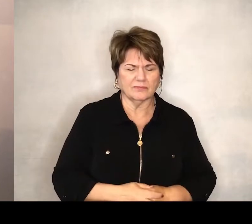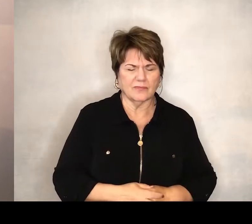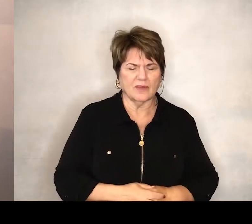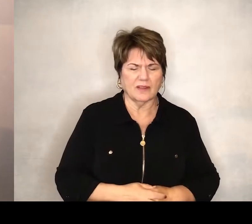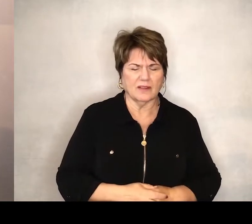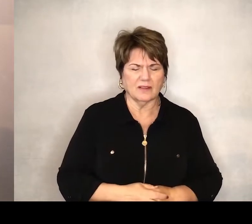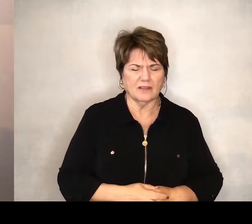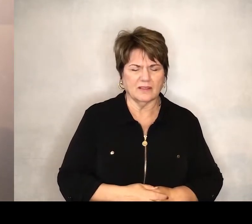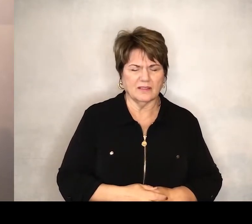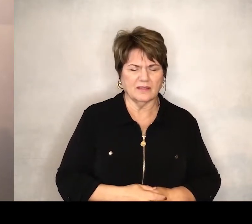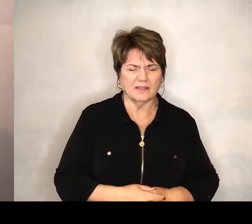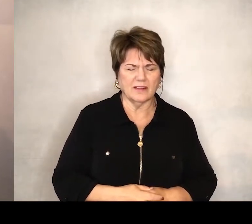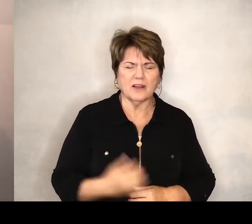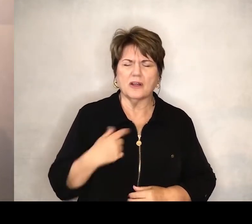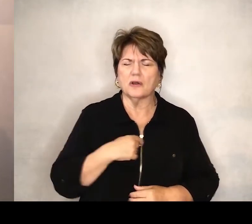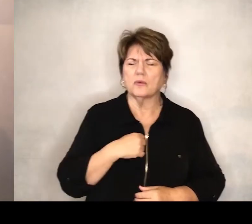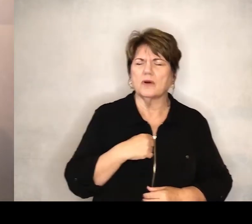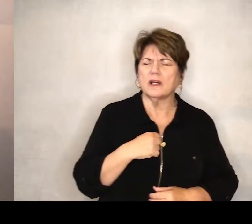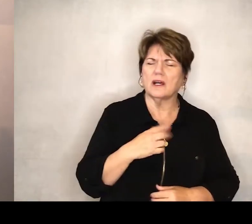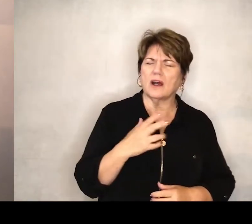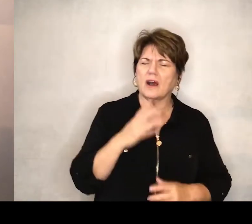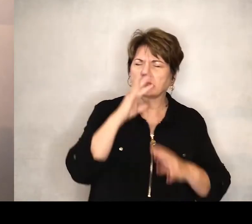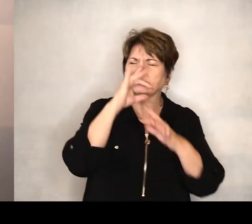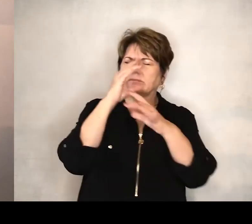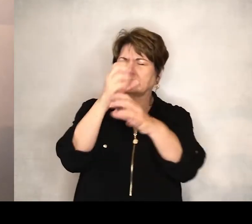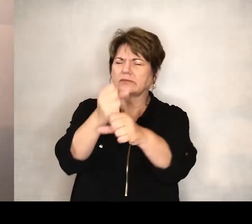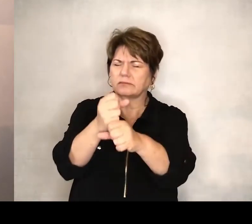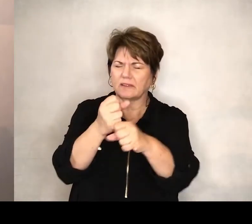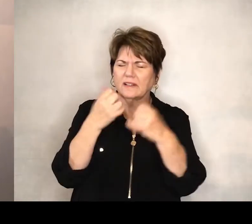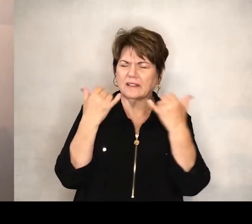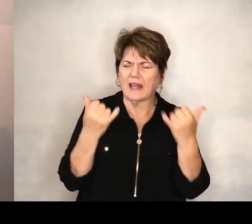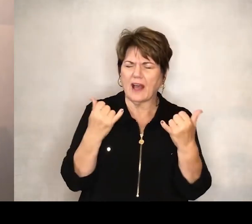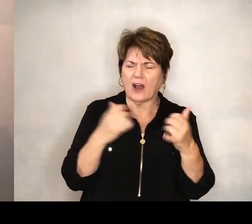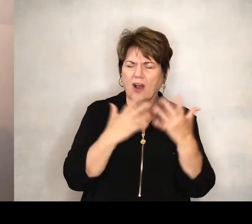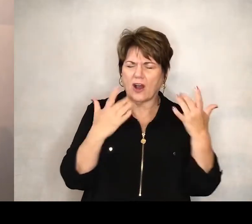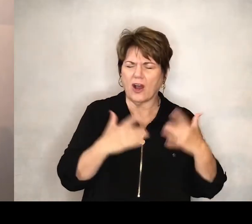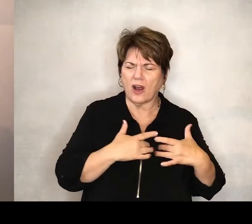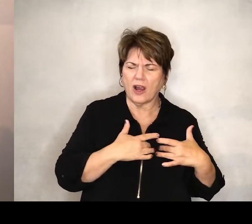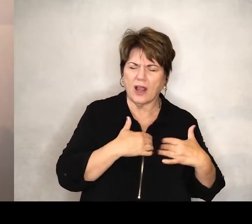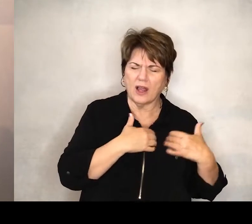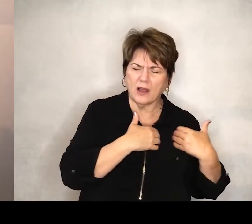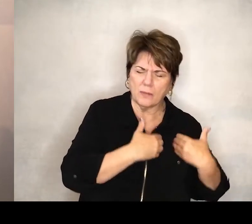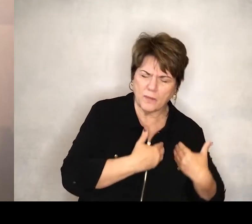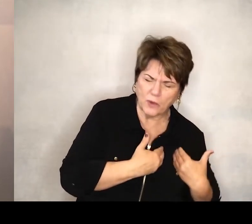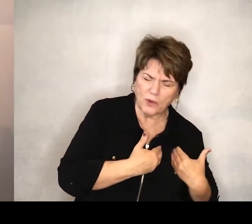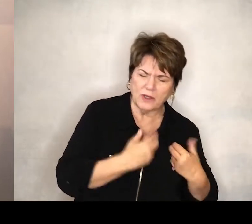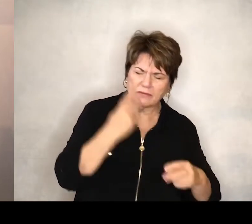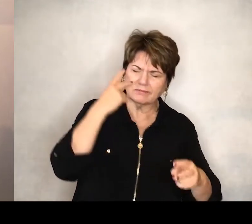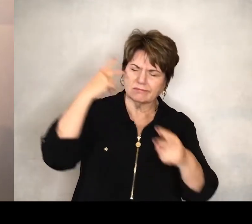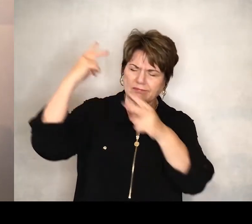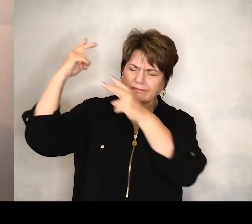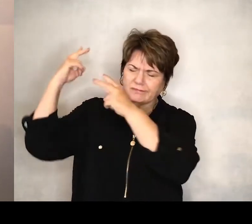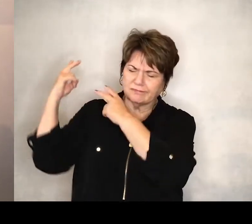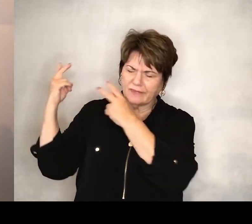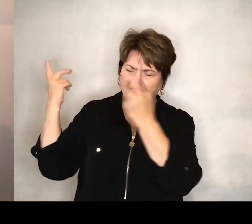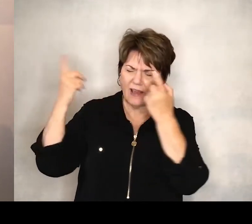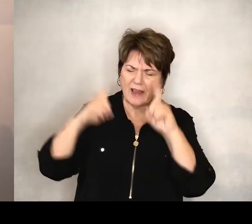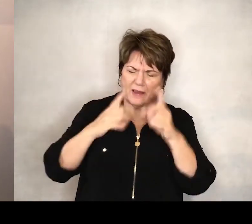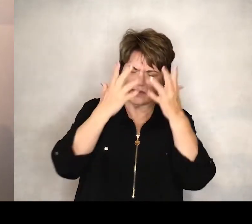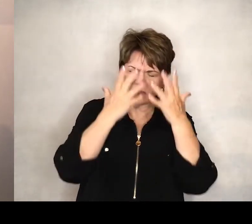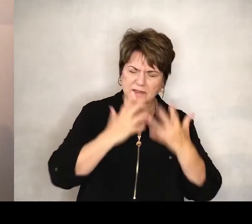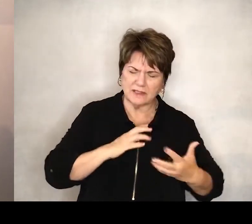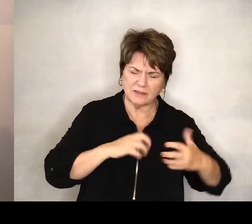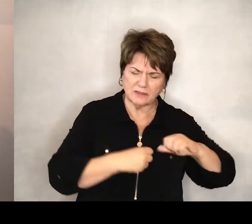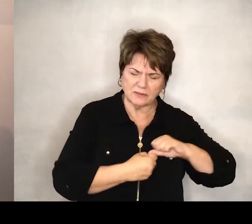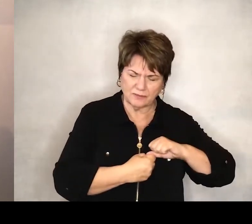Like moths to a light, we are drawn into this moment where hearts may be heavy with memories of tragedies past and sorrows